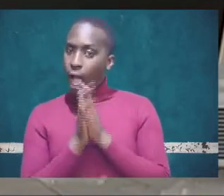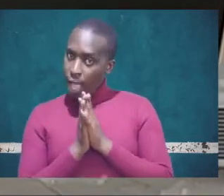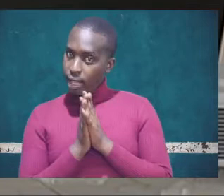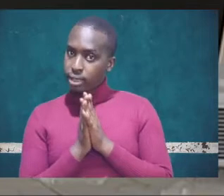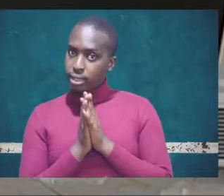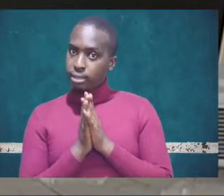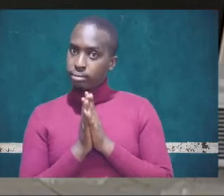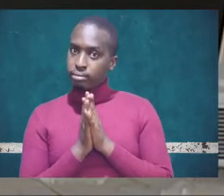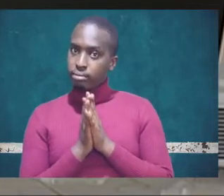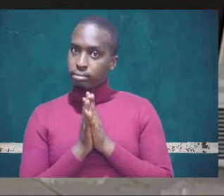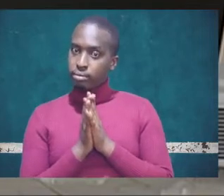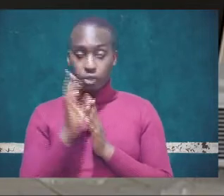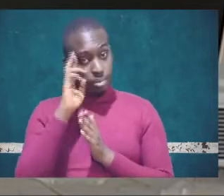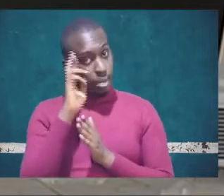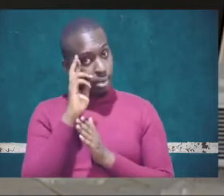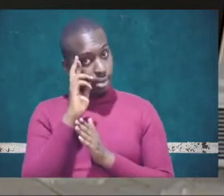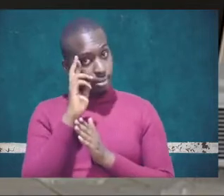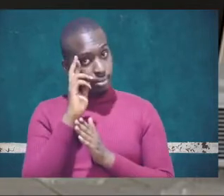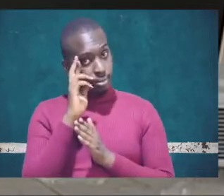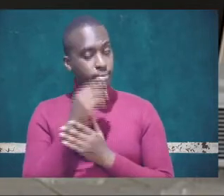word, and